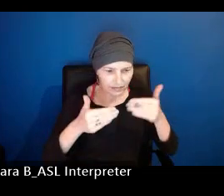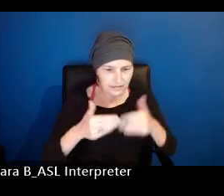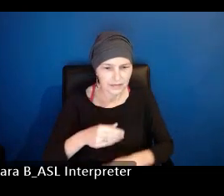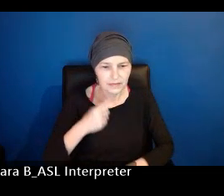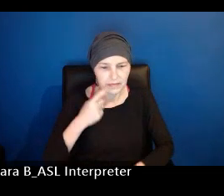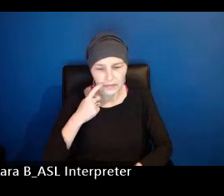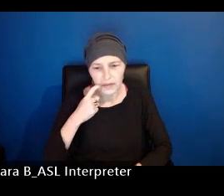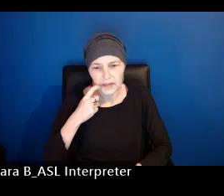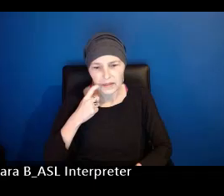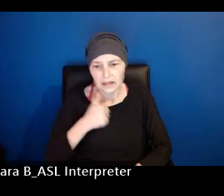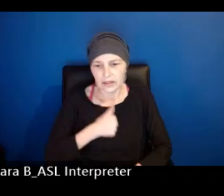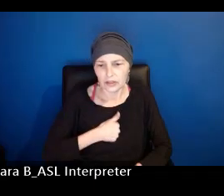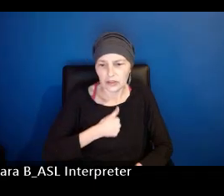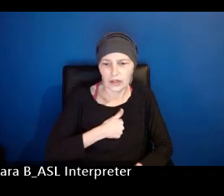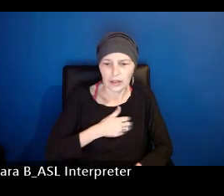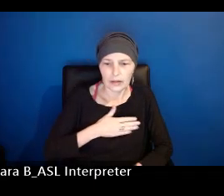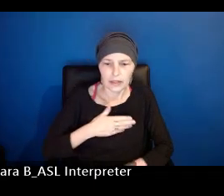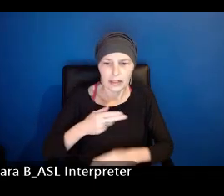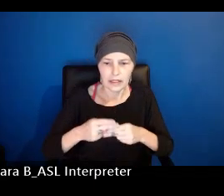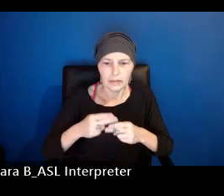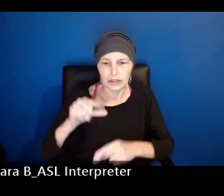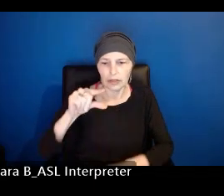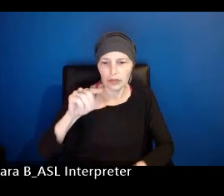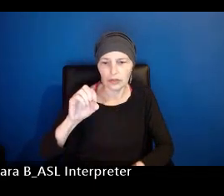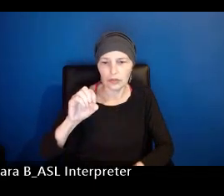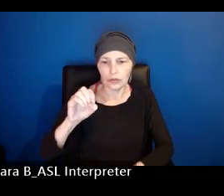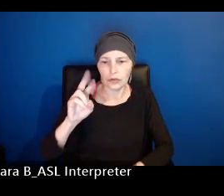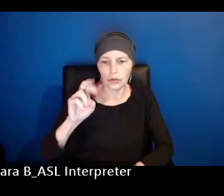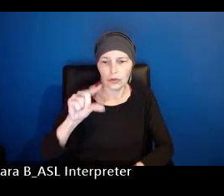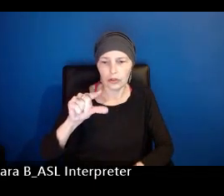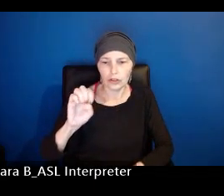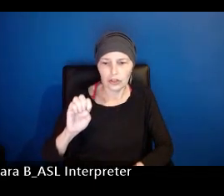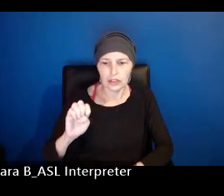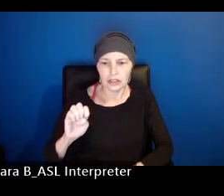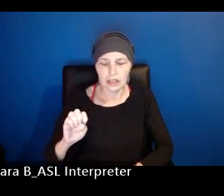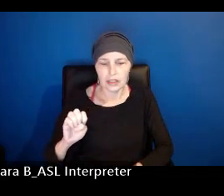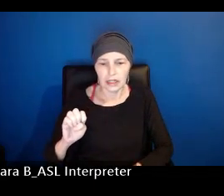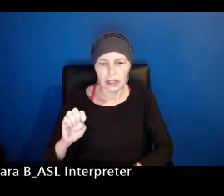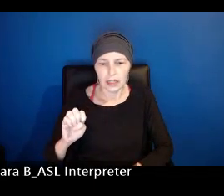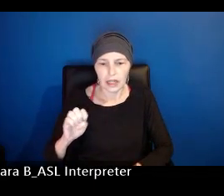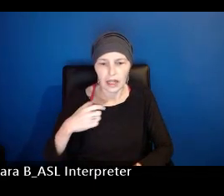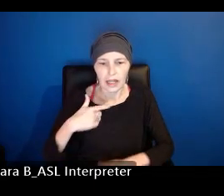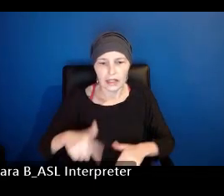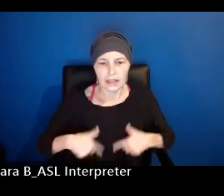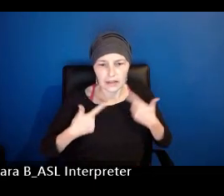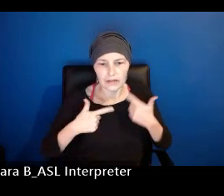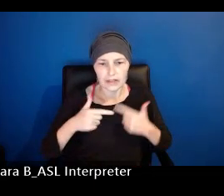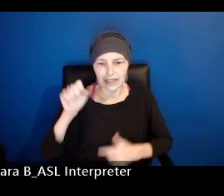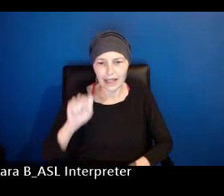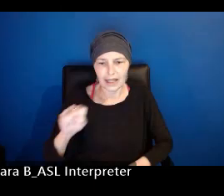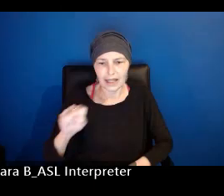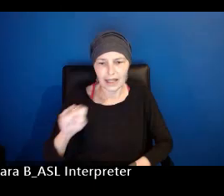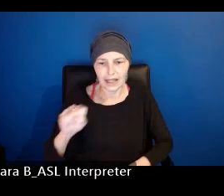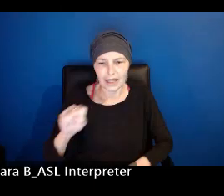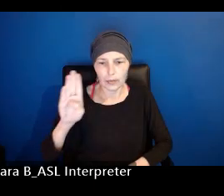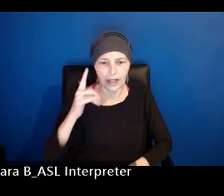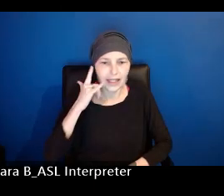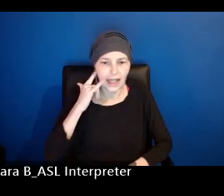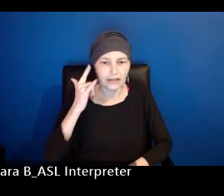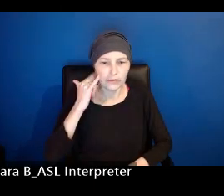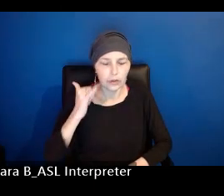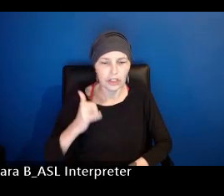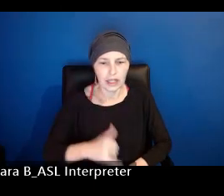I apologize. My name No is worries. George. My name is George and I live in Santa Barbara, California. A